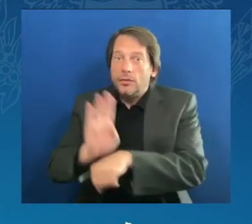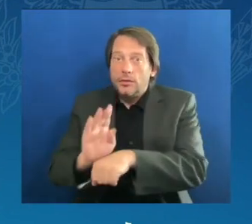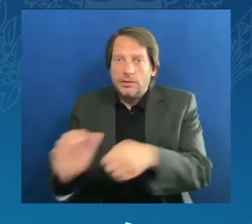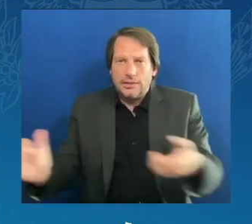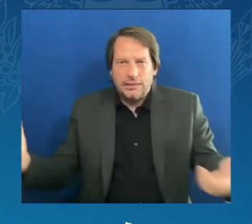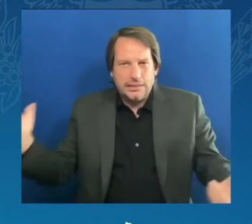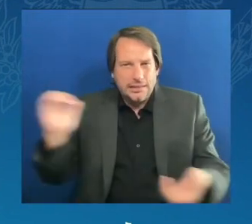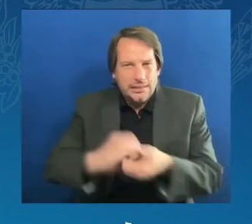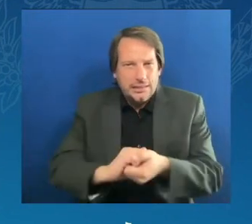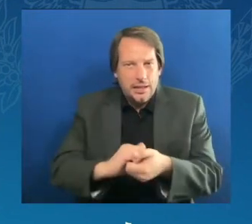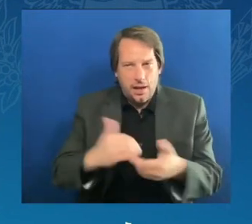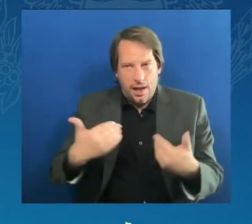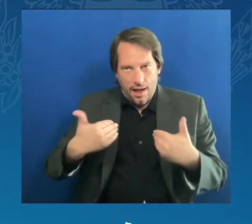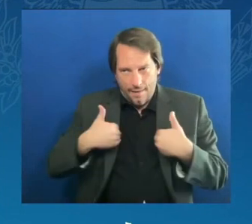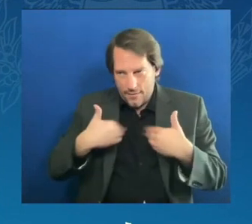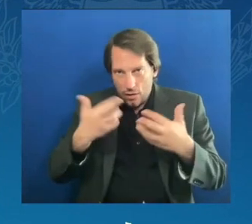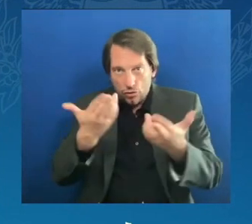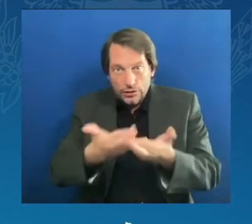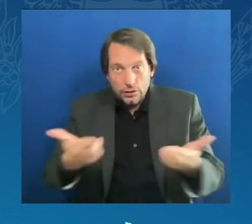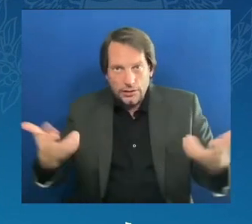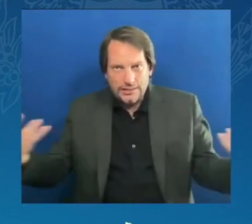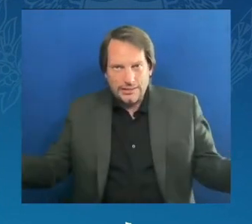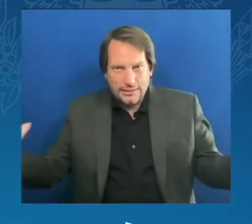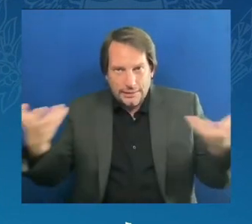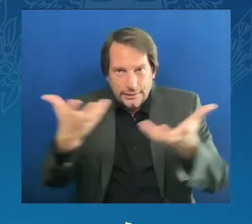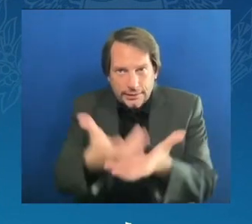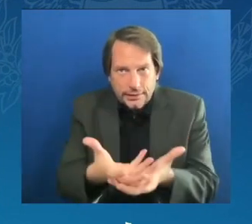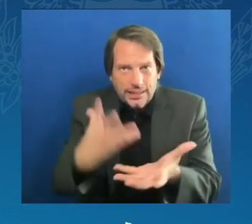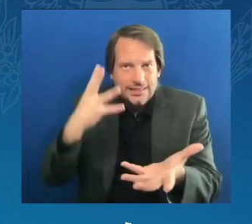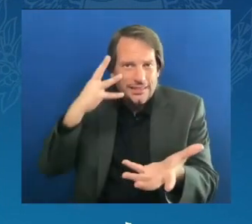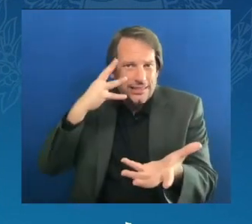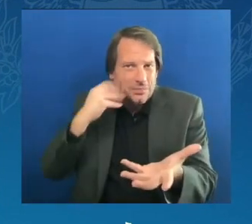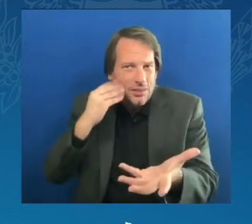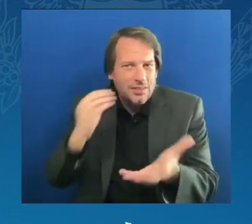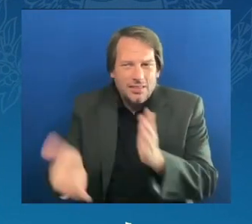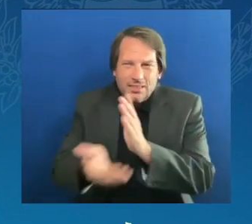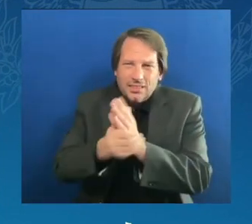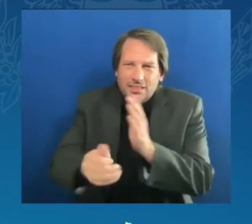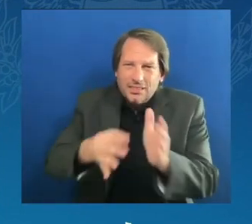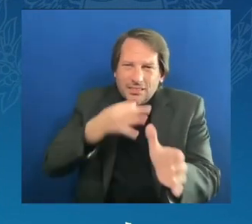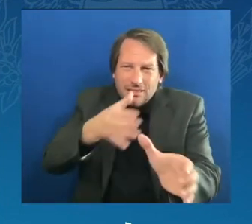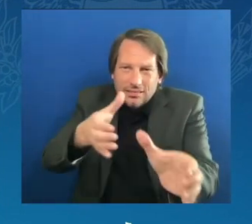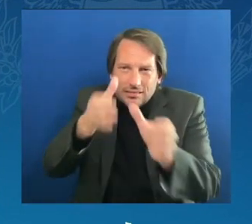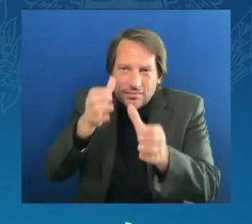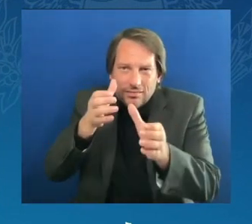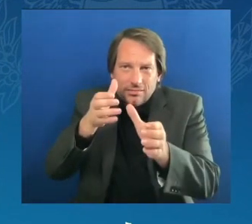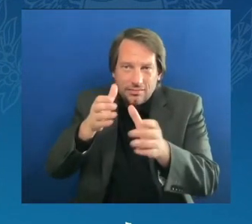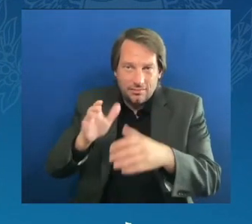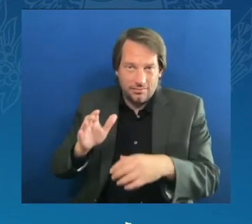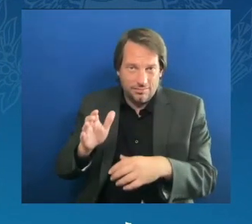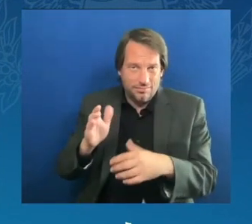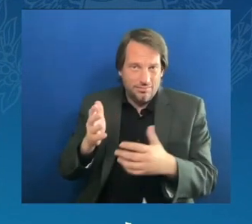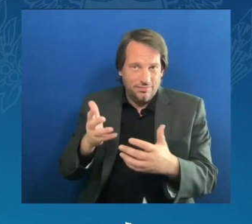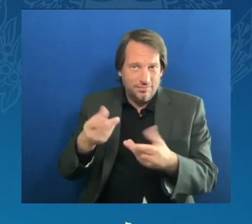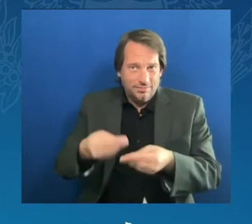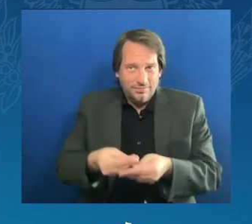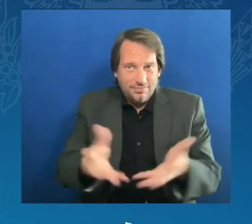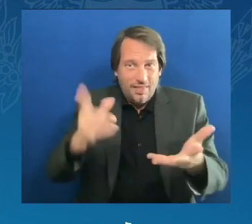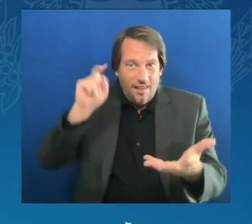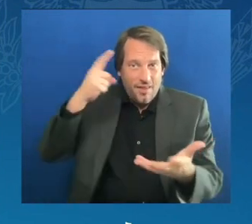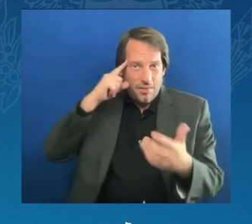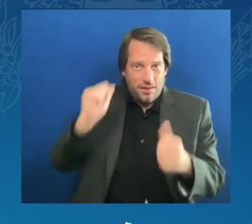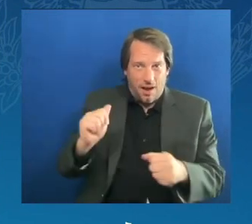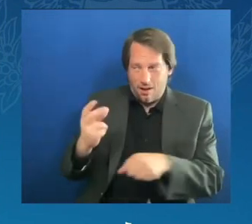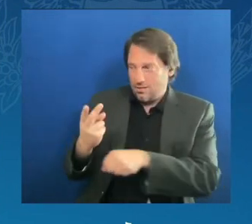only governments can provide. And growth and opportunity will far exceed what either the public or private sector can